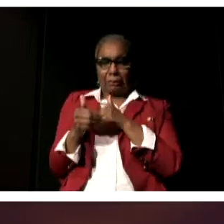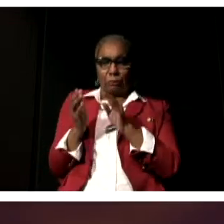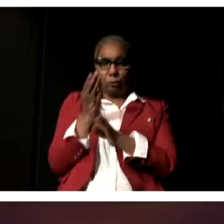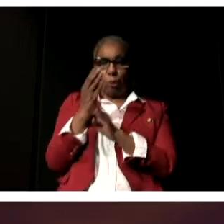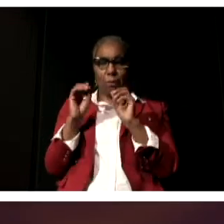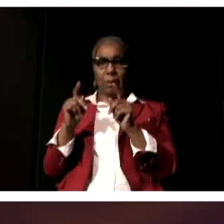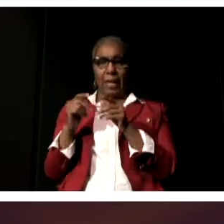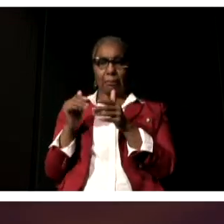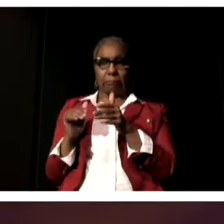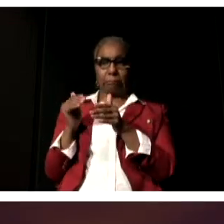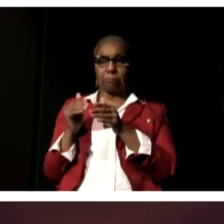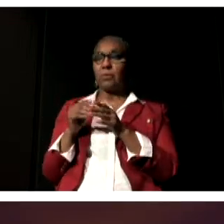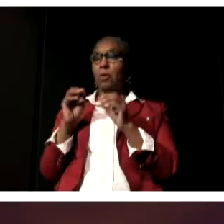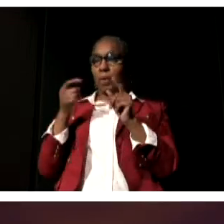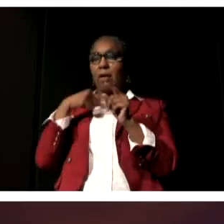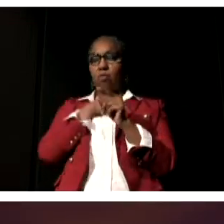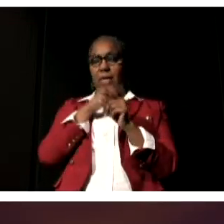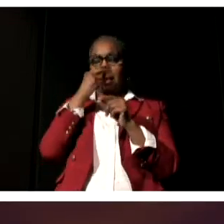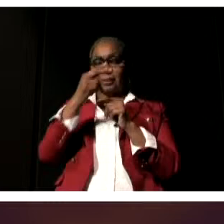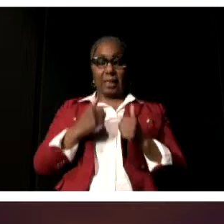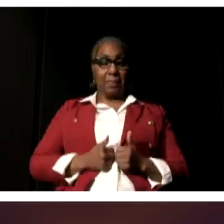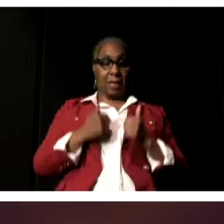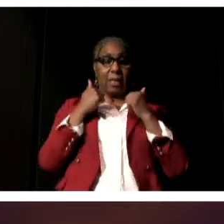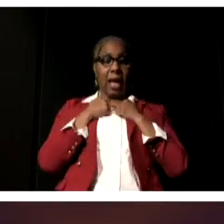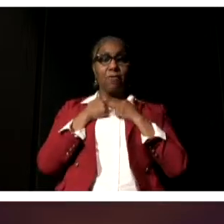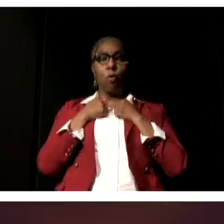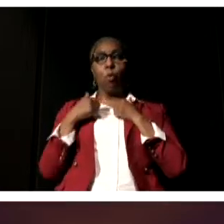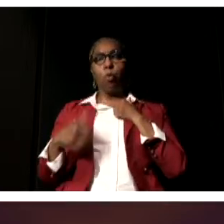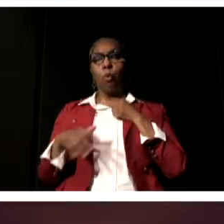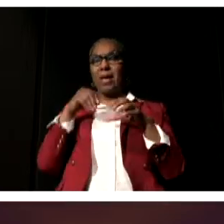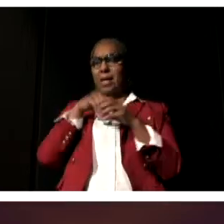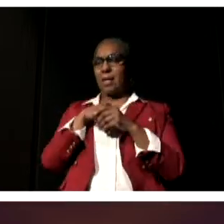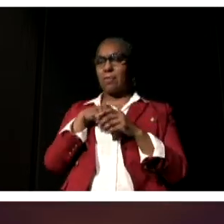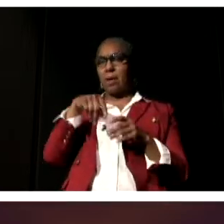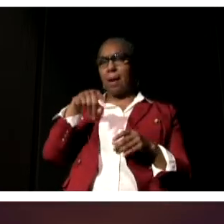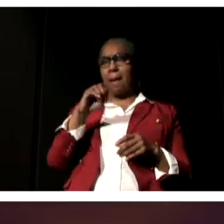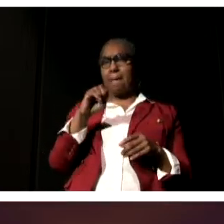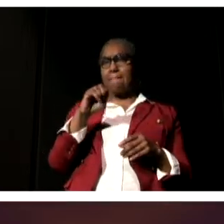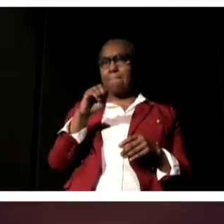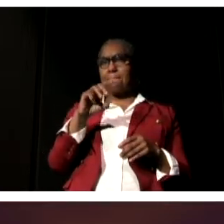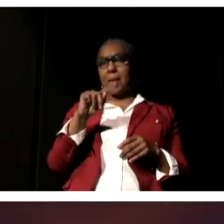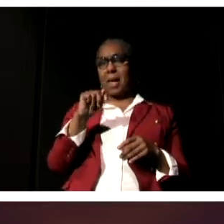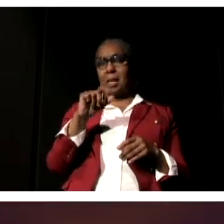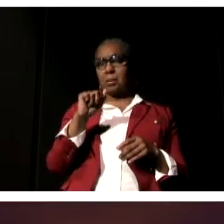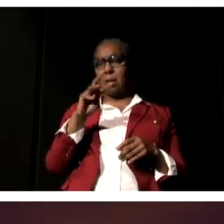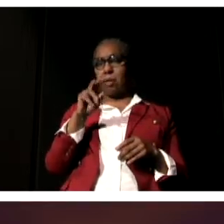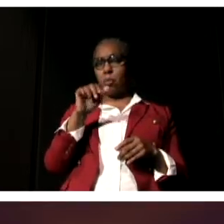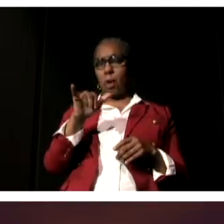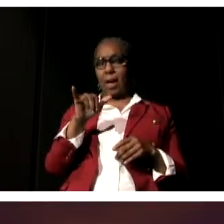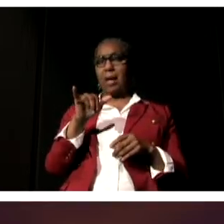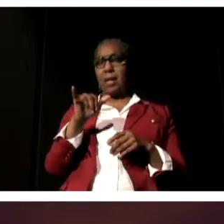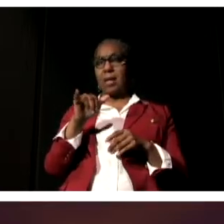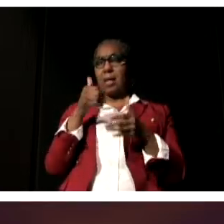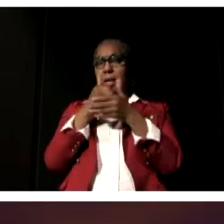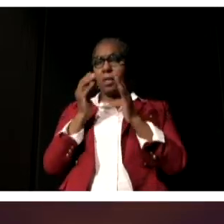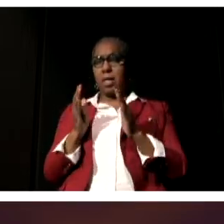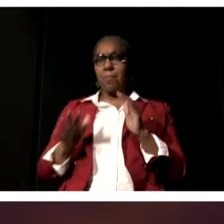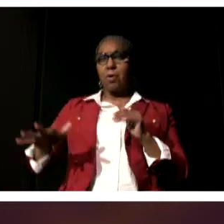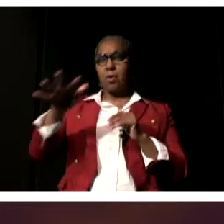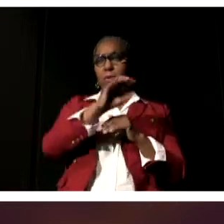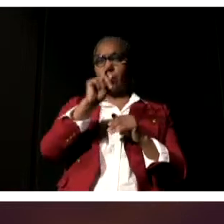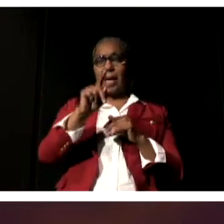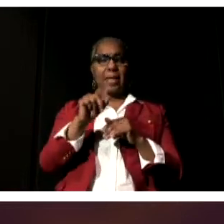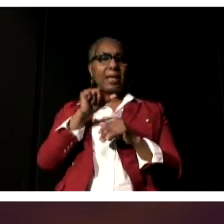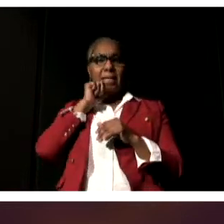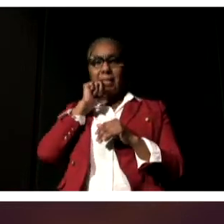we've seen life rebirth in the Petaway neighborhood. And the difference is the Petaway neighborhood hasn't